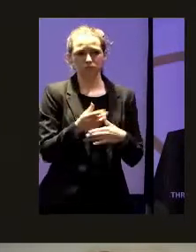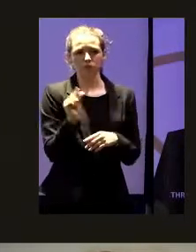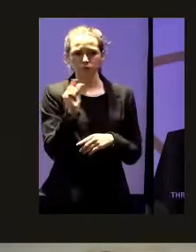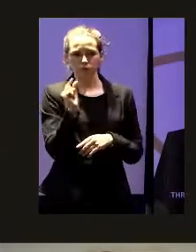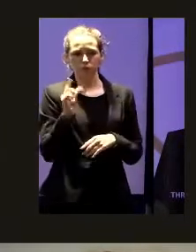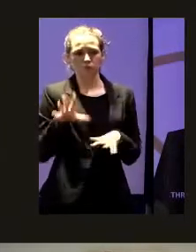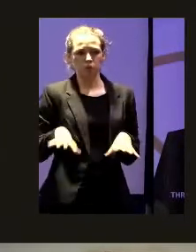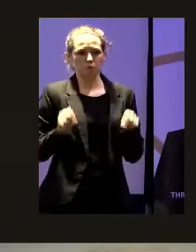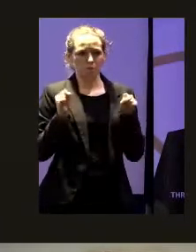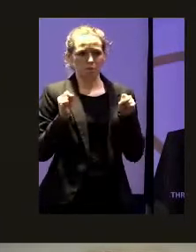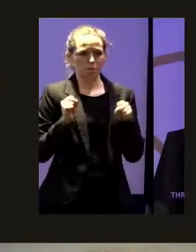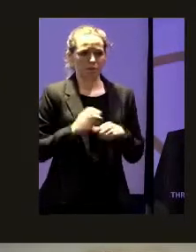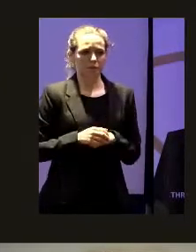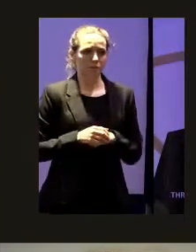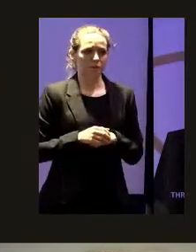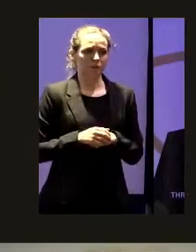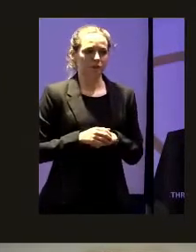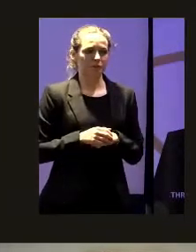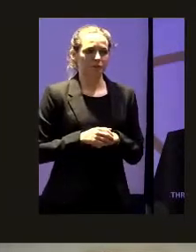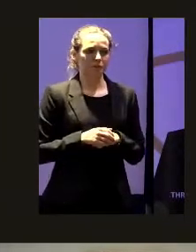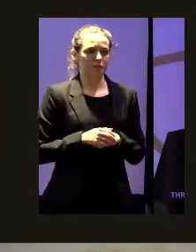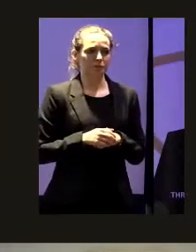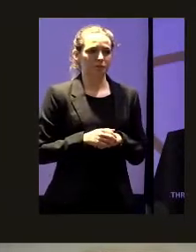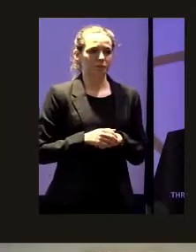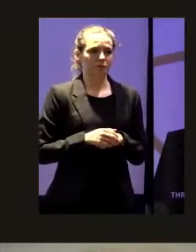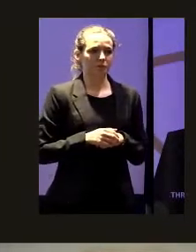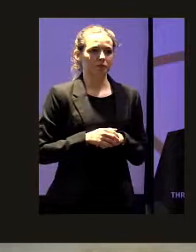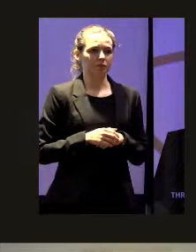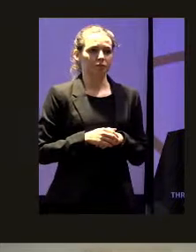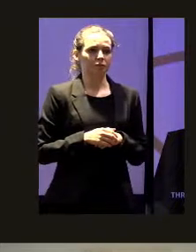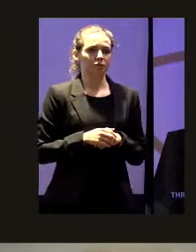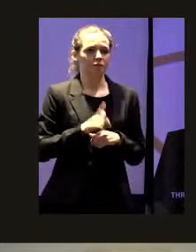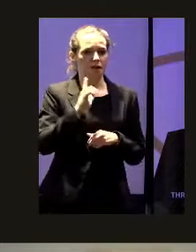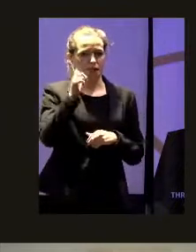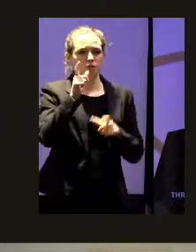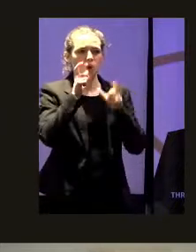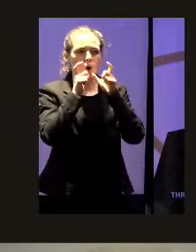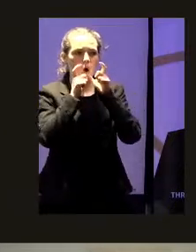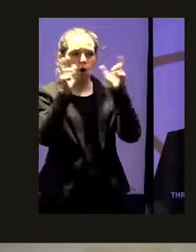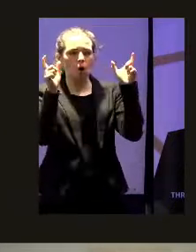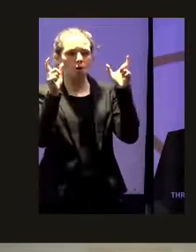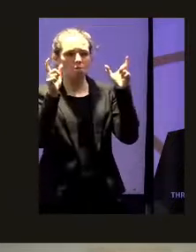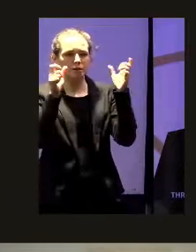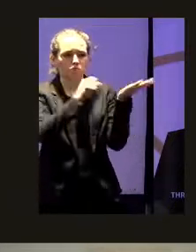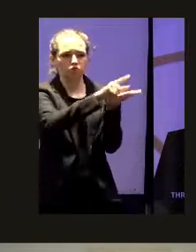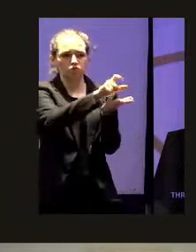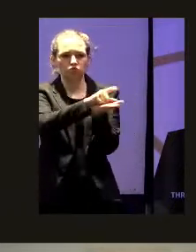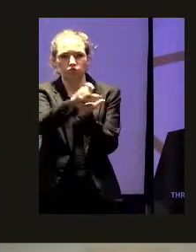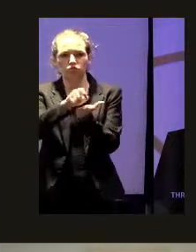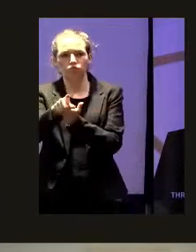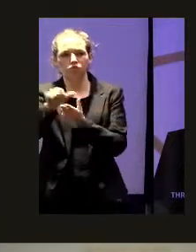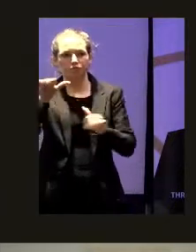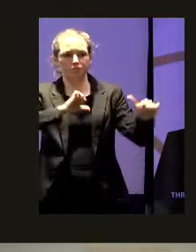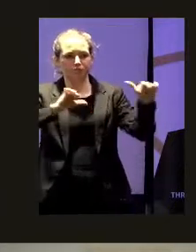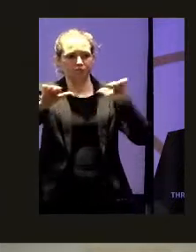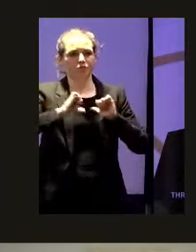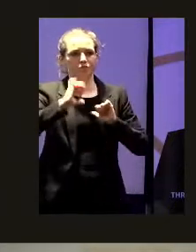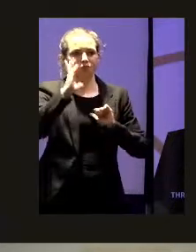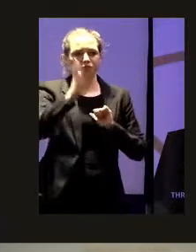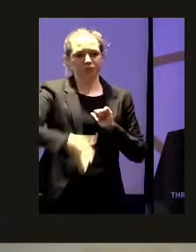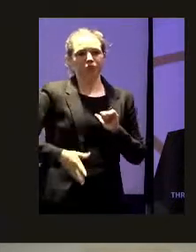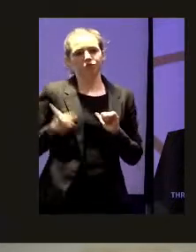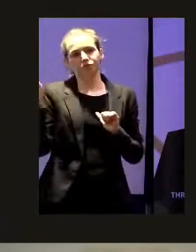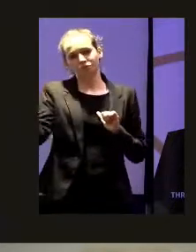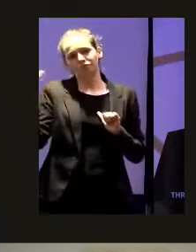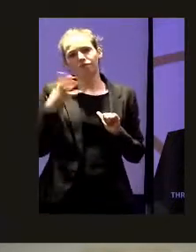and also going out for comments. This policy then seeks to guide us and mainstream us,